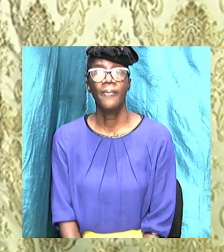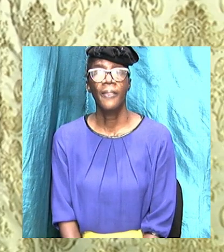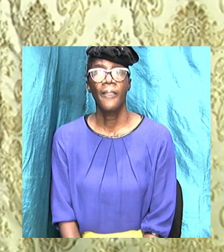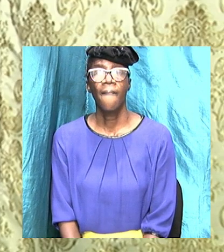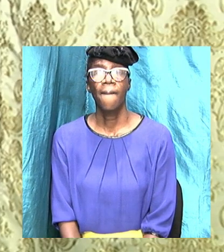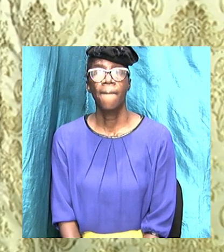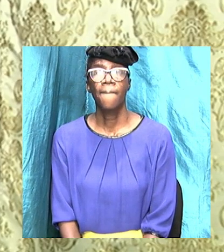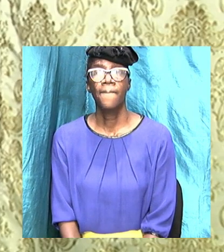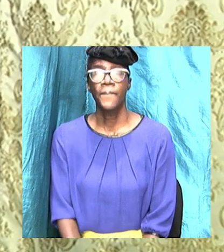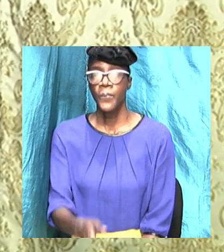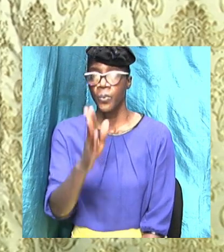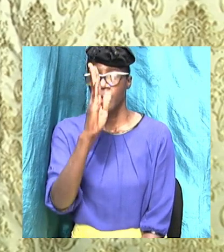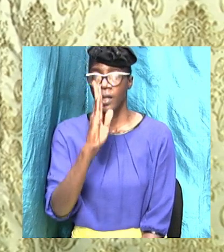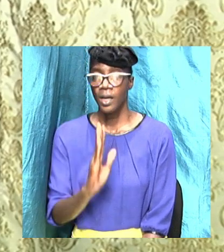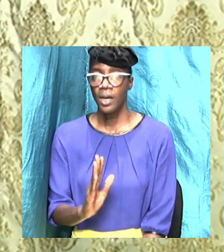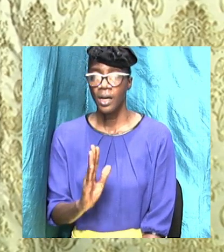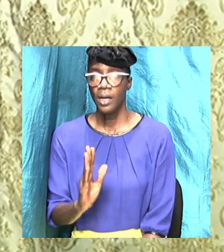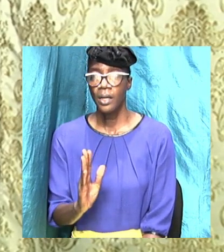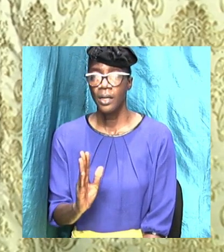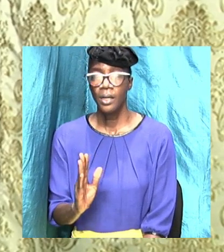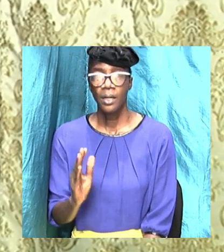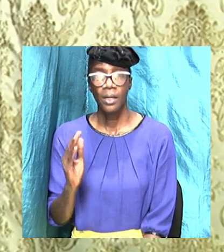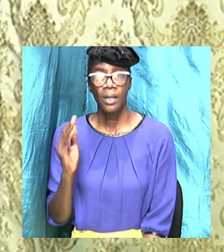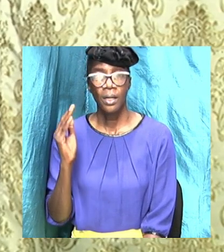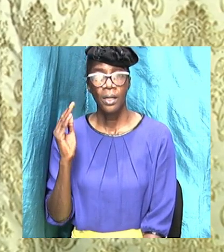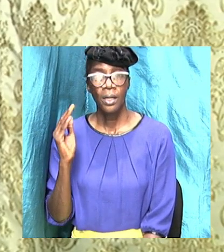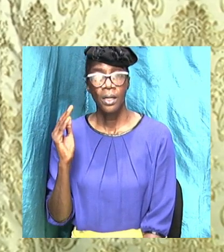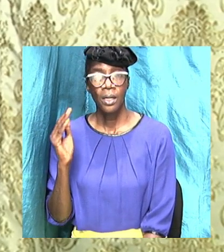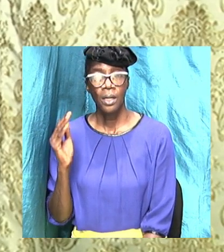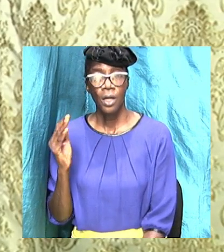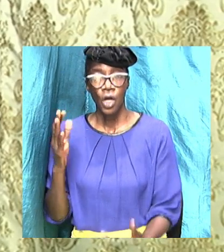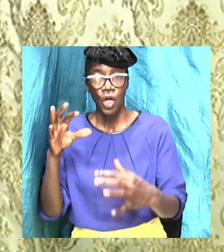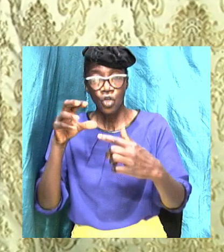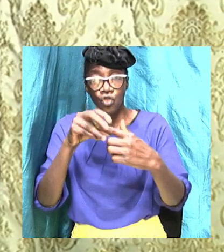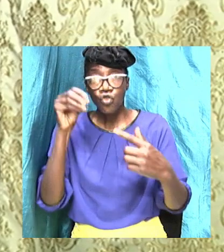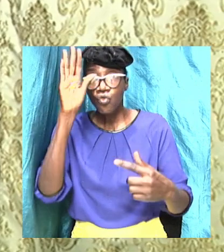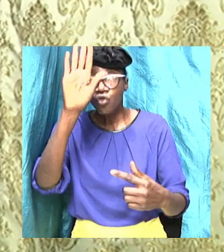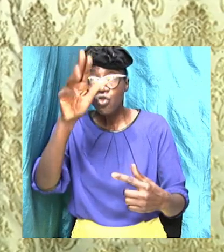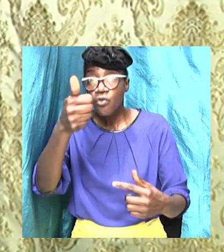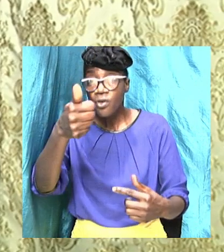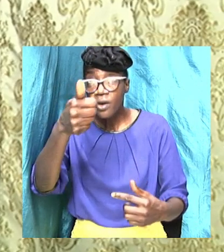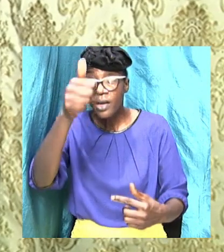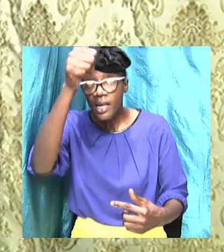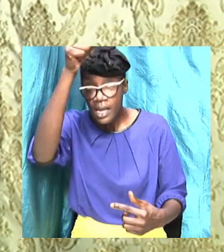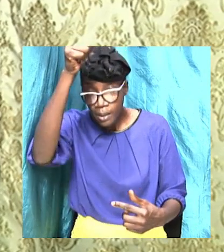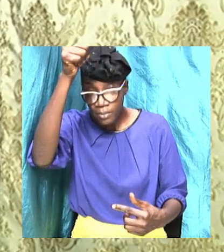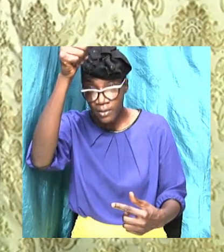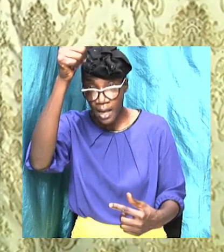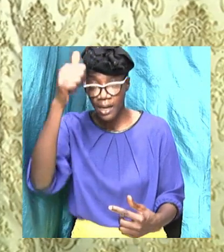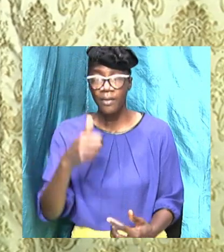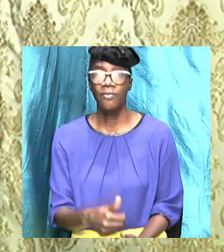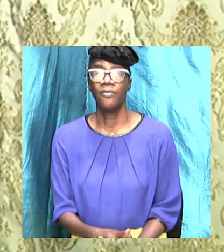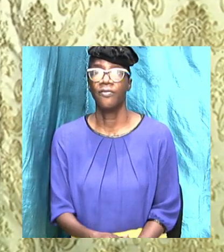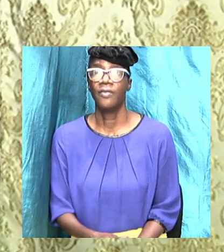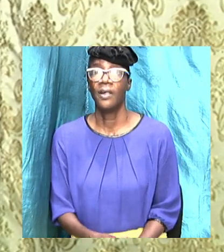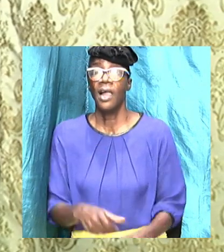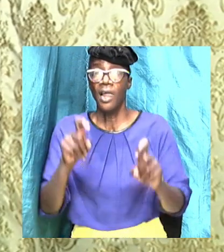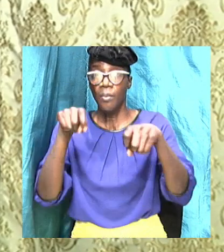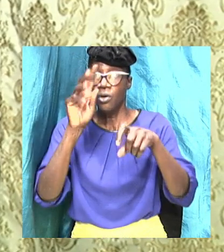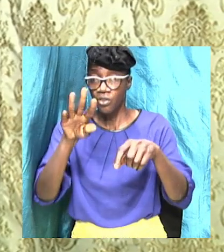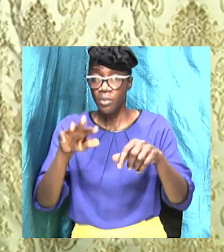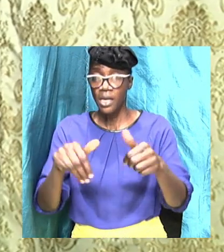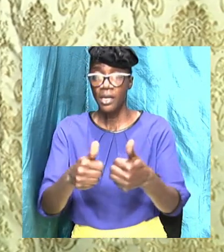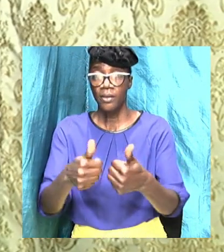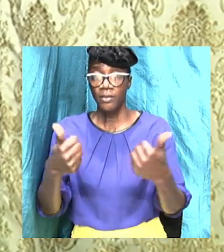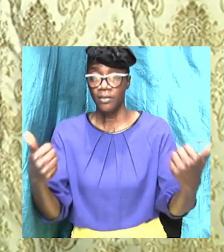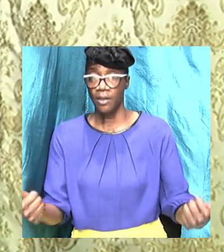Amen. So God now choose us for himself. And if God choose you for himself, you must be set